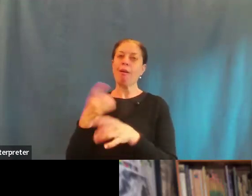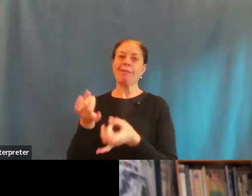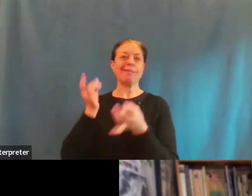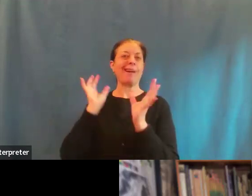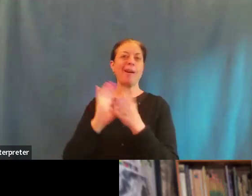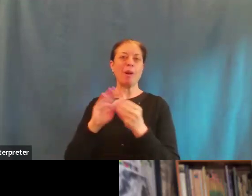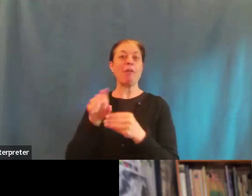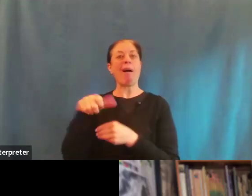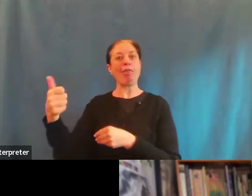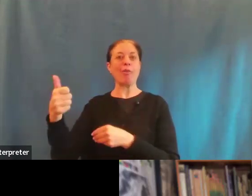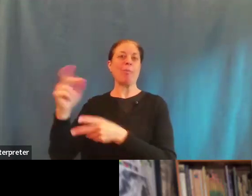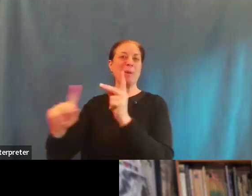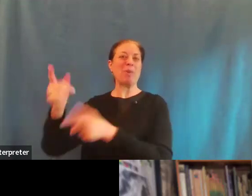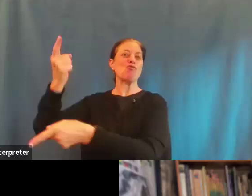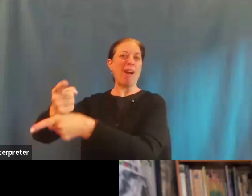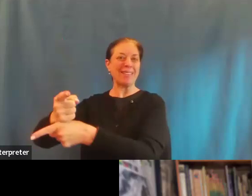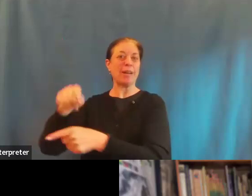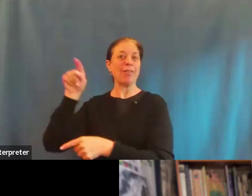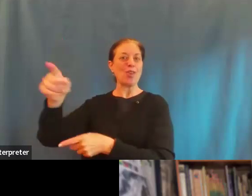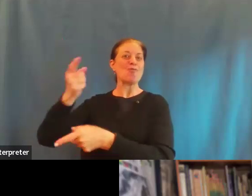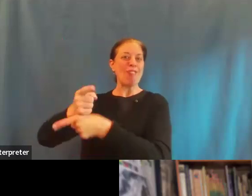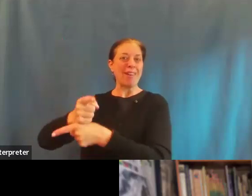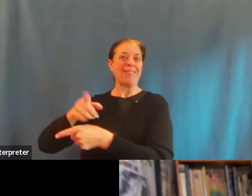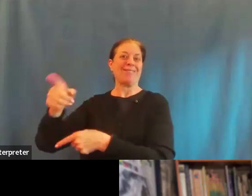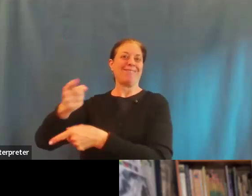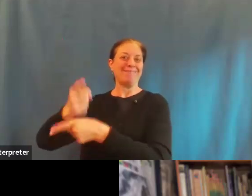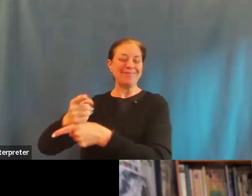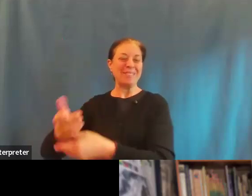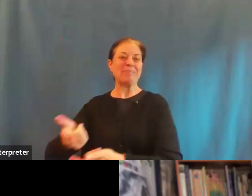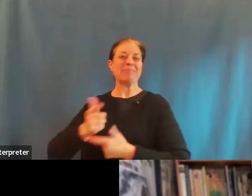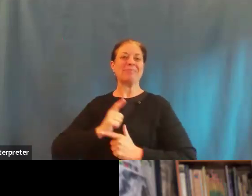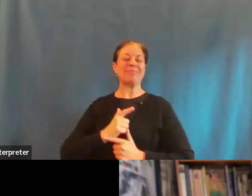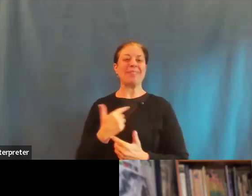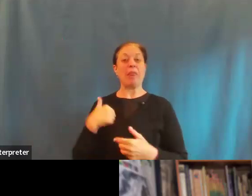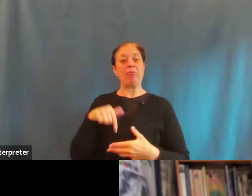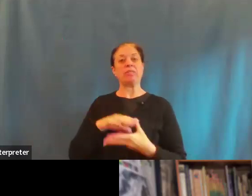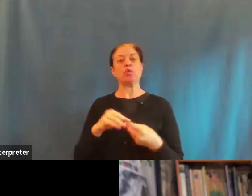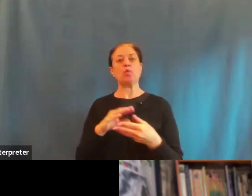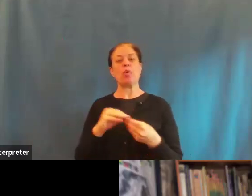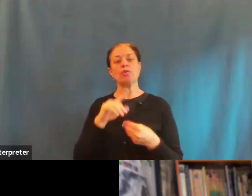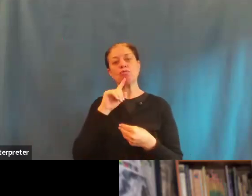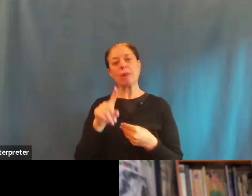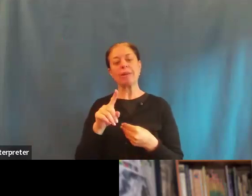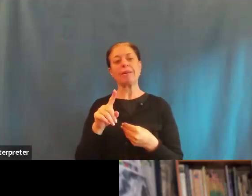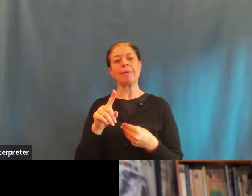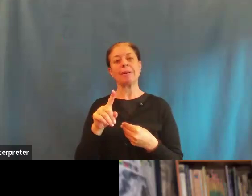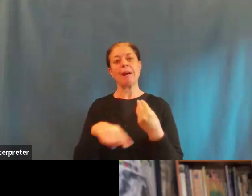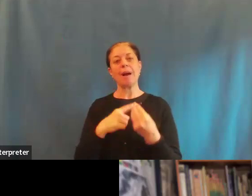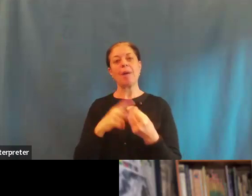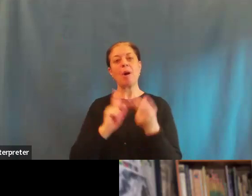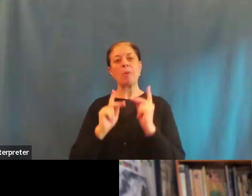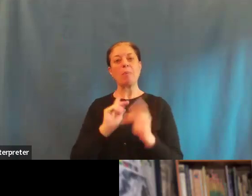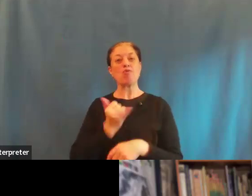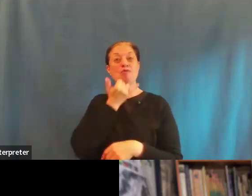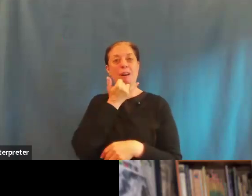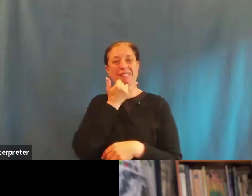other people being right. And this story is really about people being